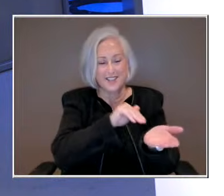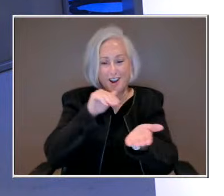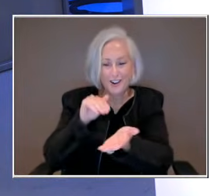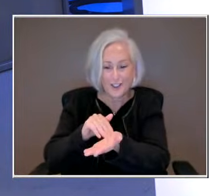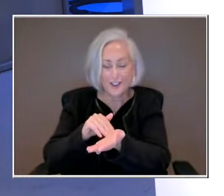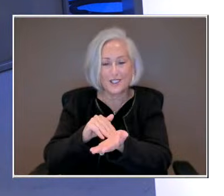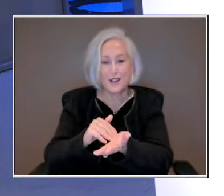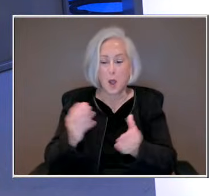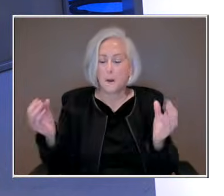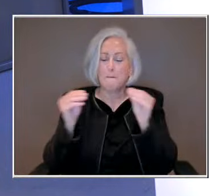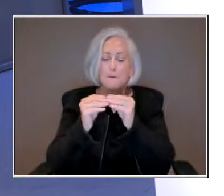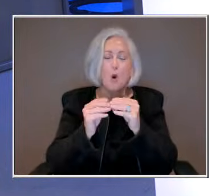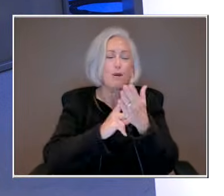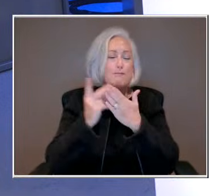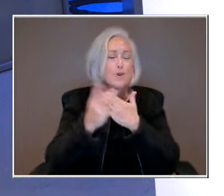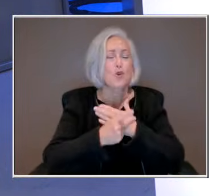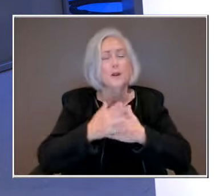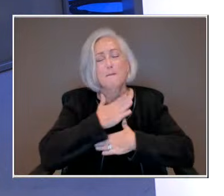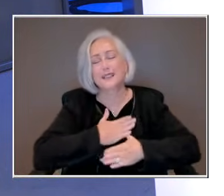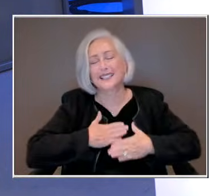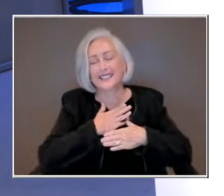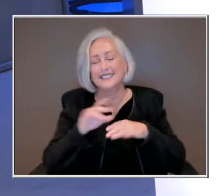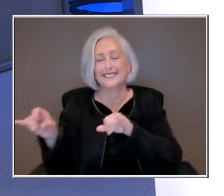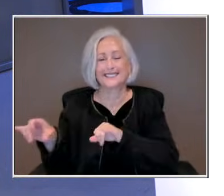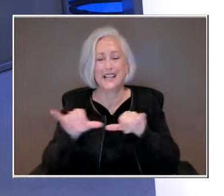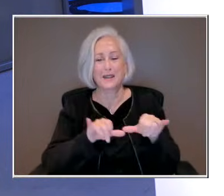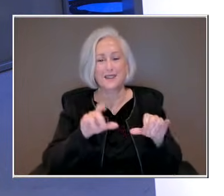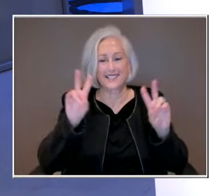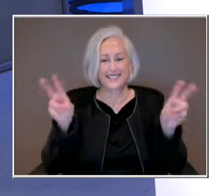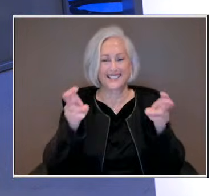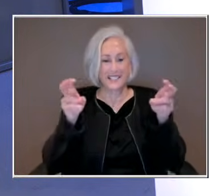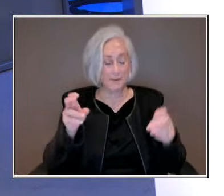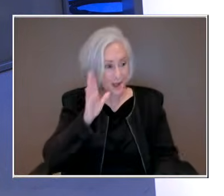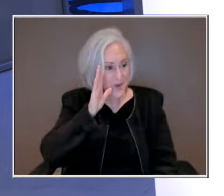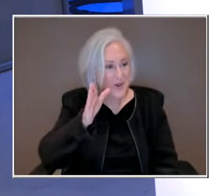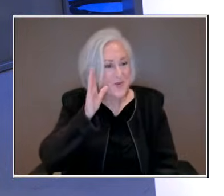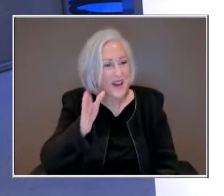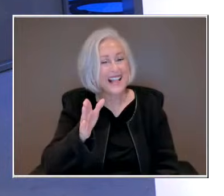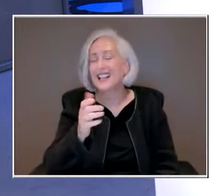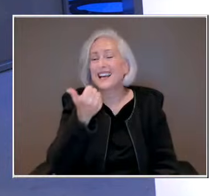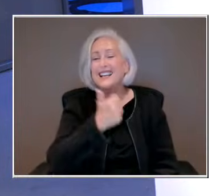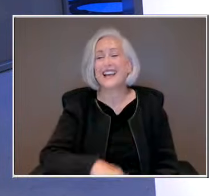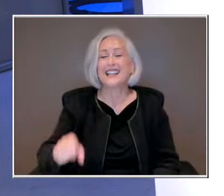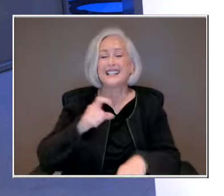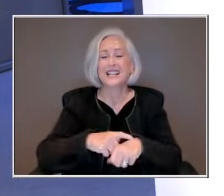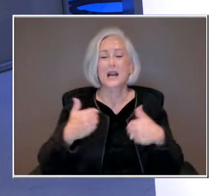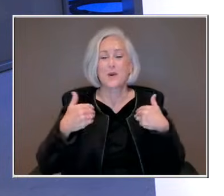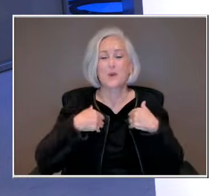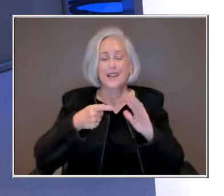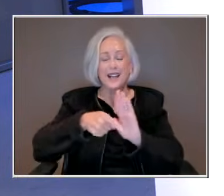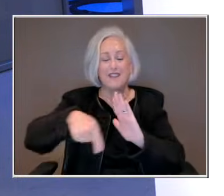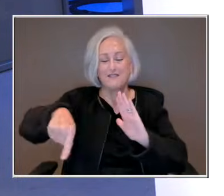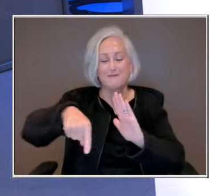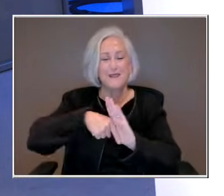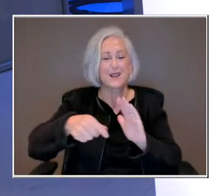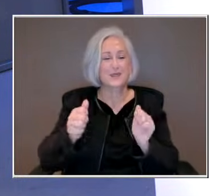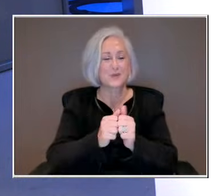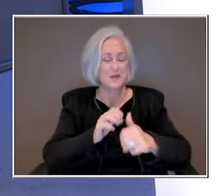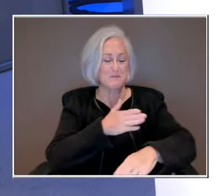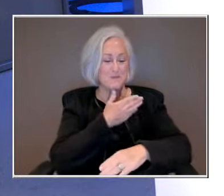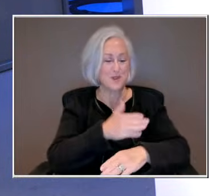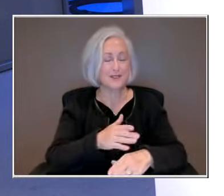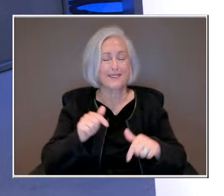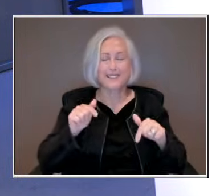this, please. Joellen, we will do that. Anytime we can have bells on and music. Yeah. This has been really neat.